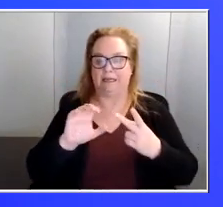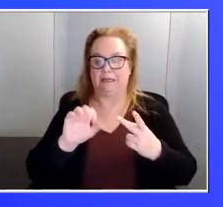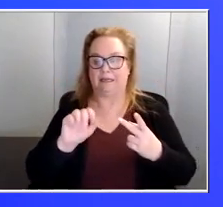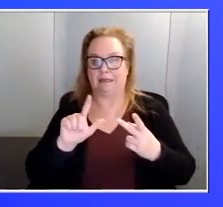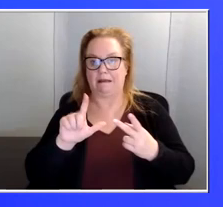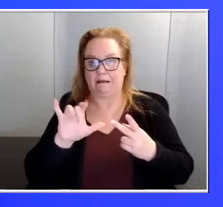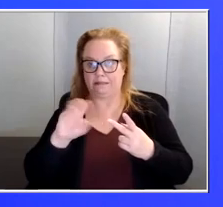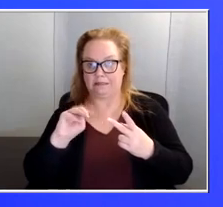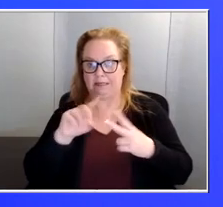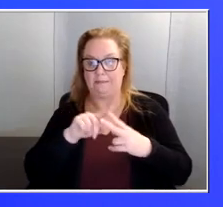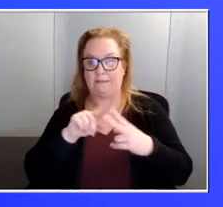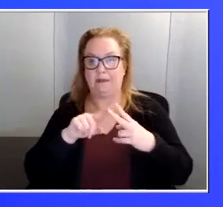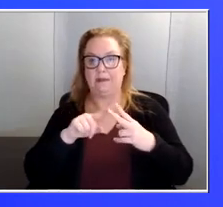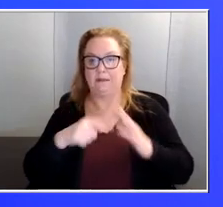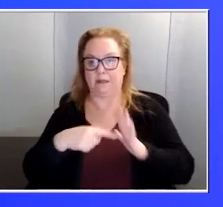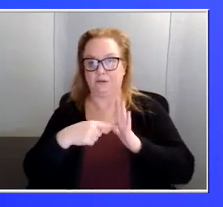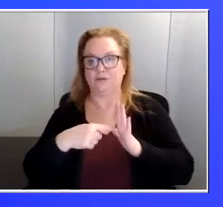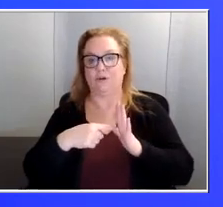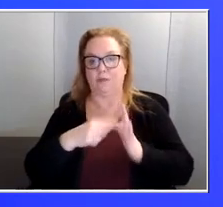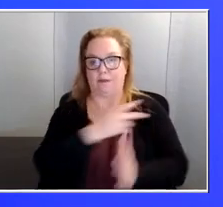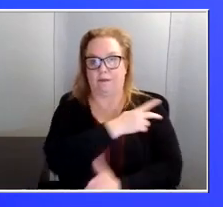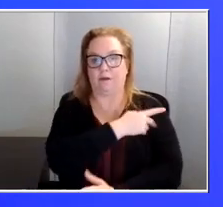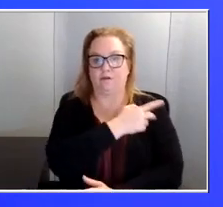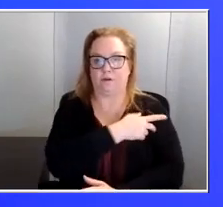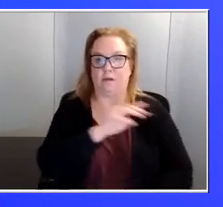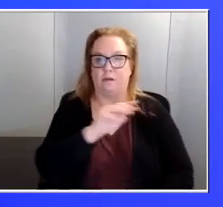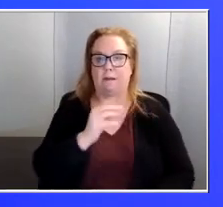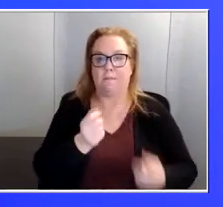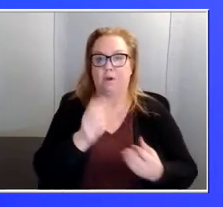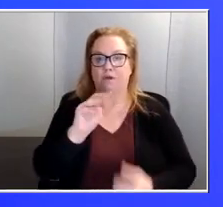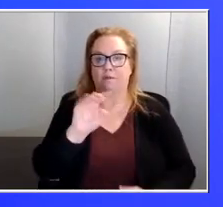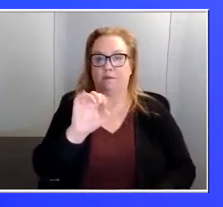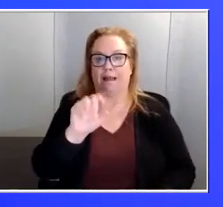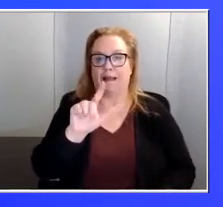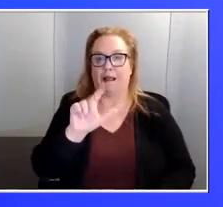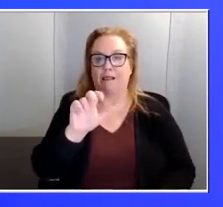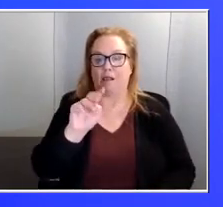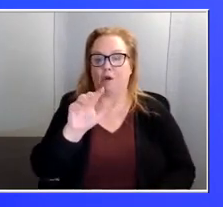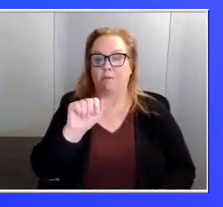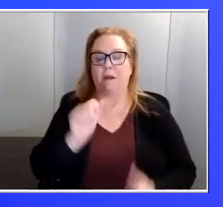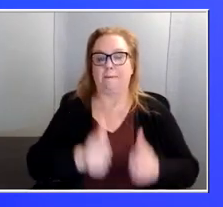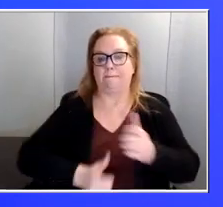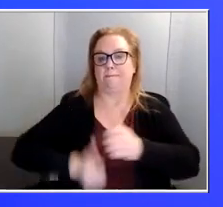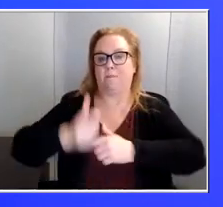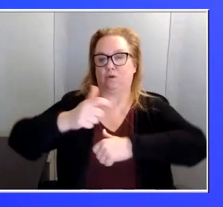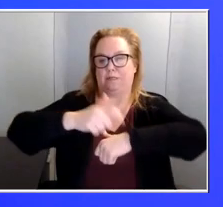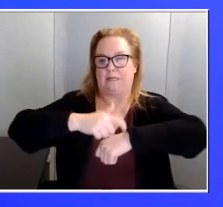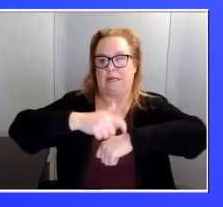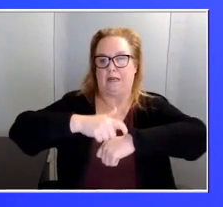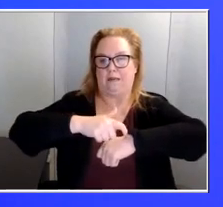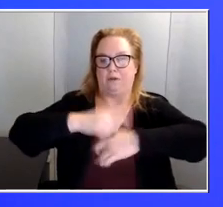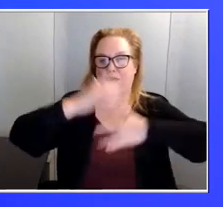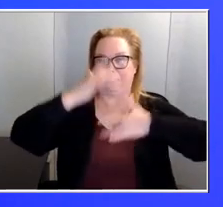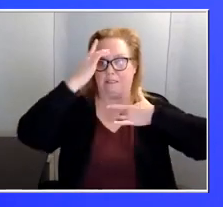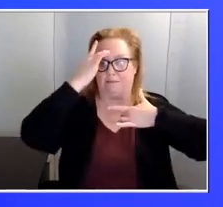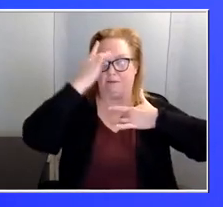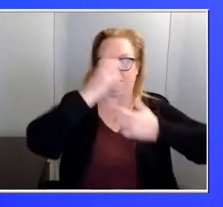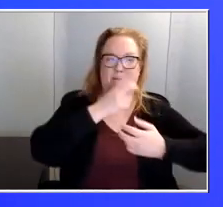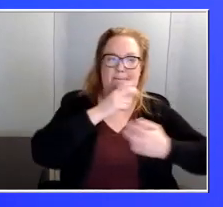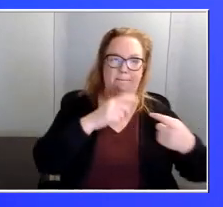symptoms that can indicate that the patient have multiple myeloma. So it could, most of the time, you can find it like with symptoms, which is bone